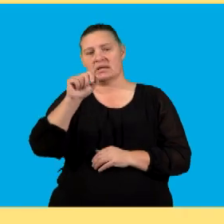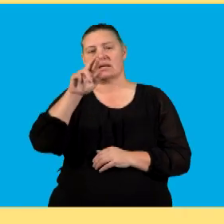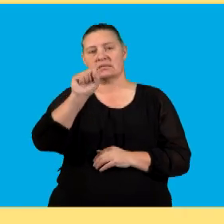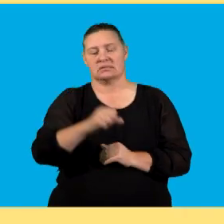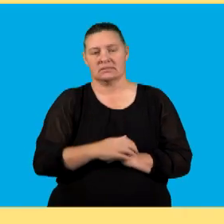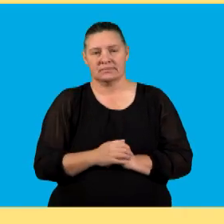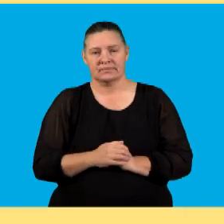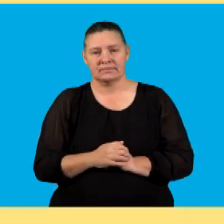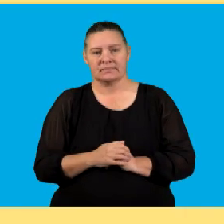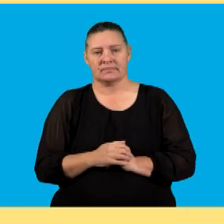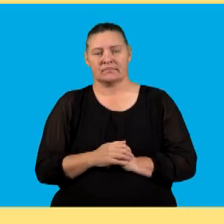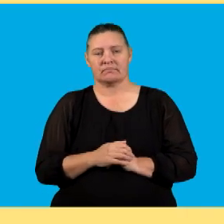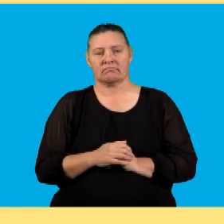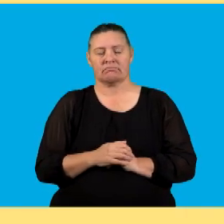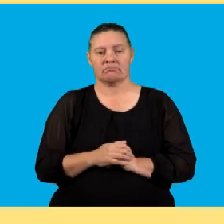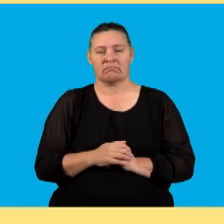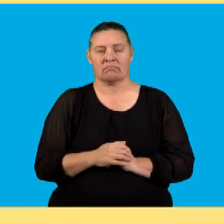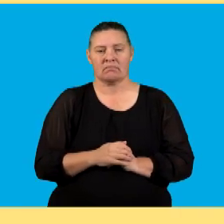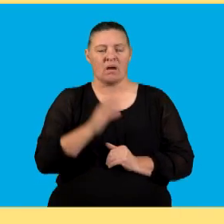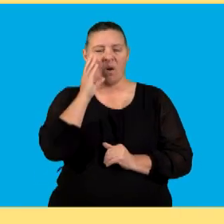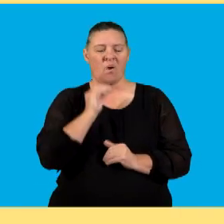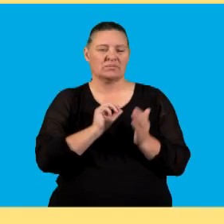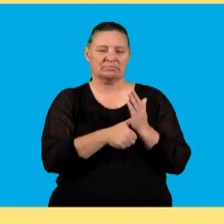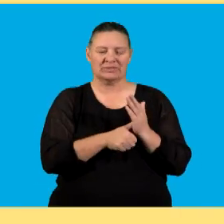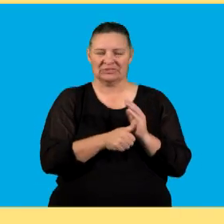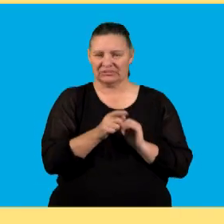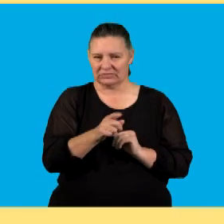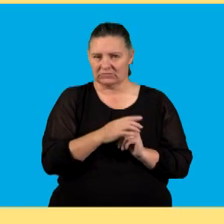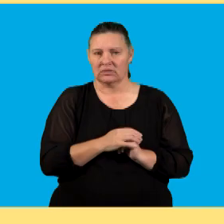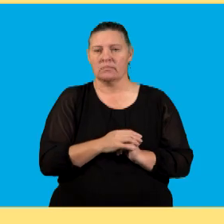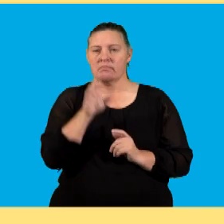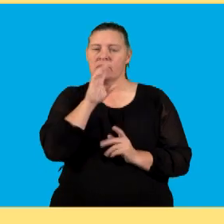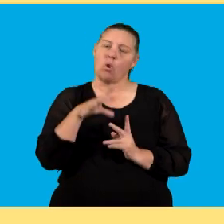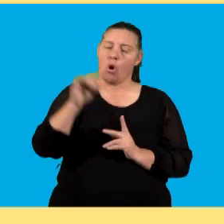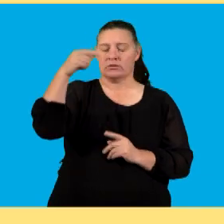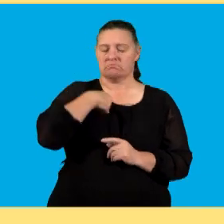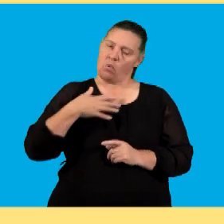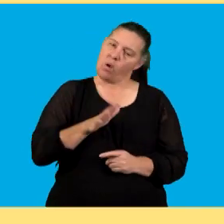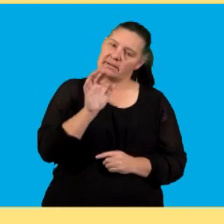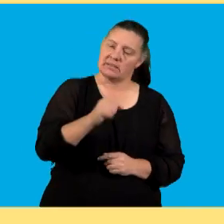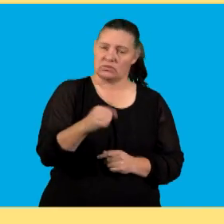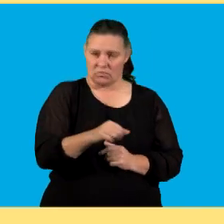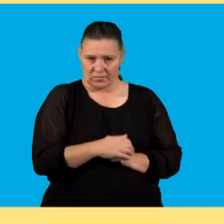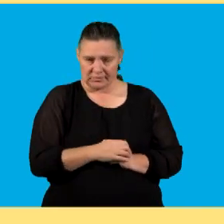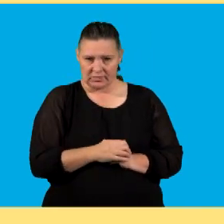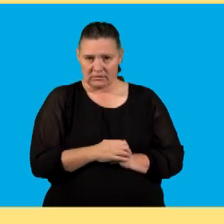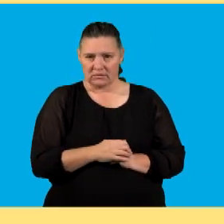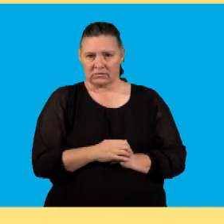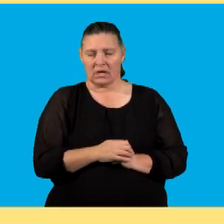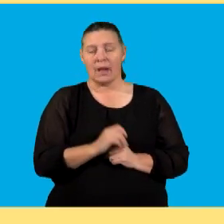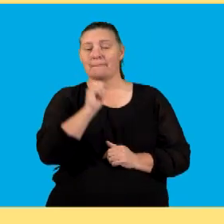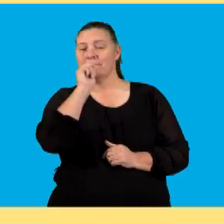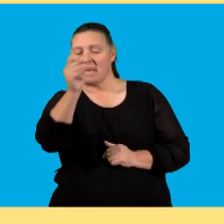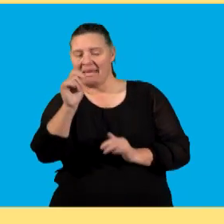to SARS. Pension Fund. This is an optional contribution that is paid over